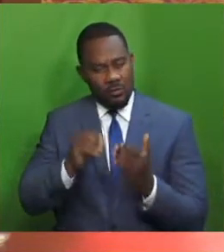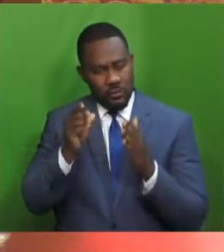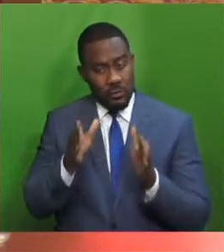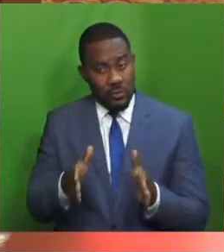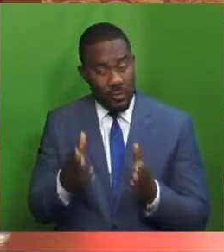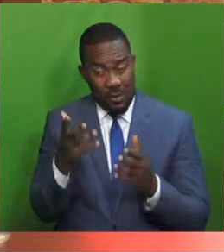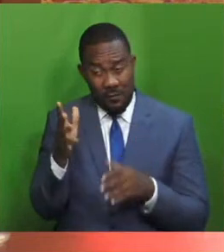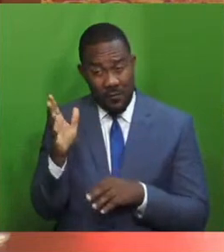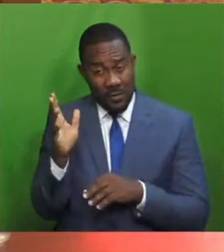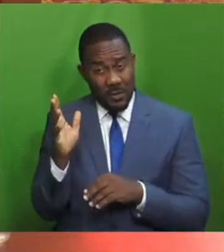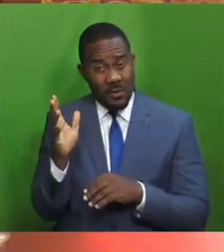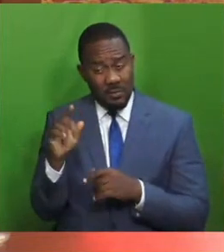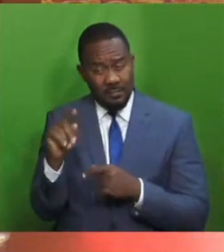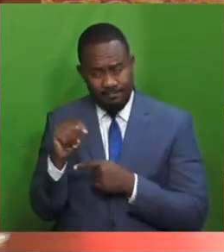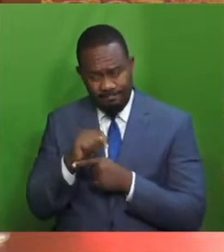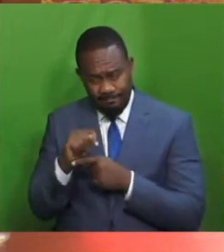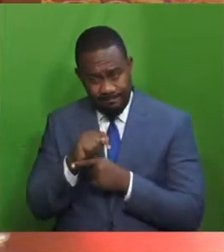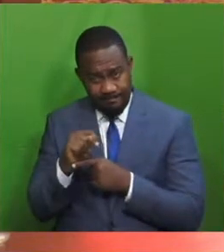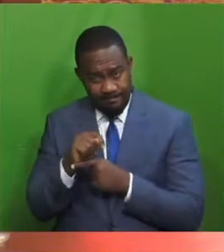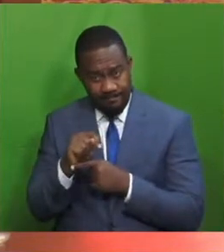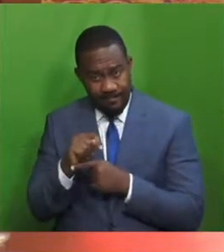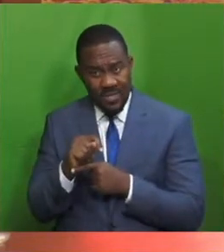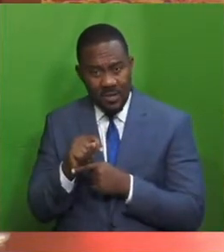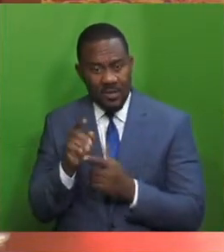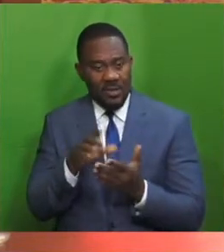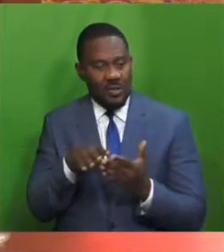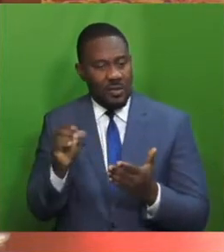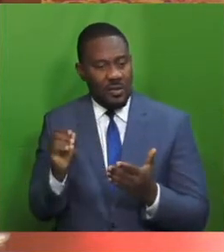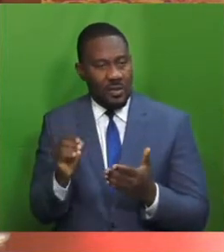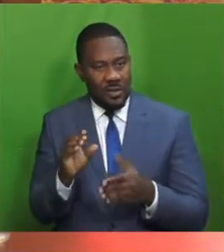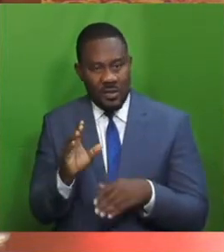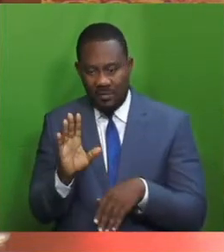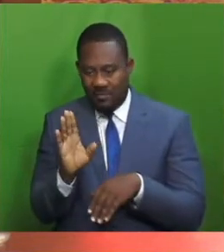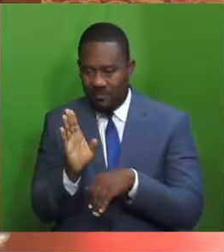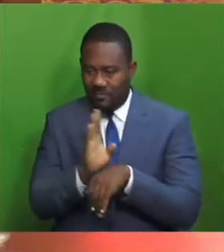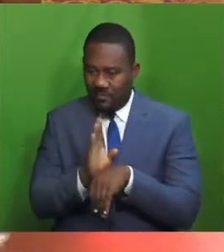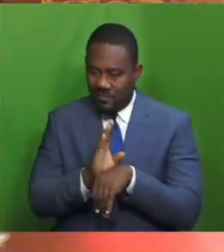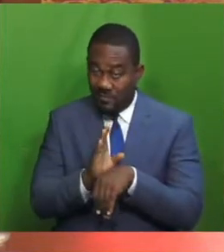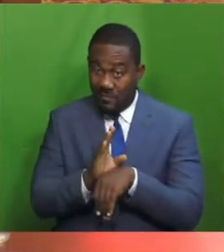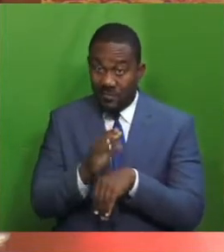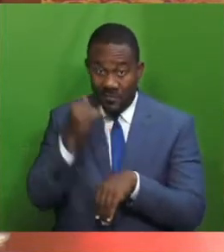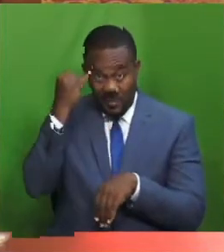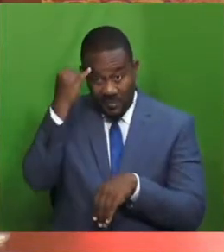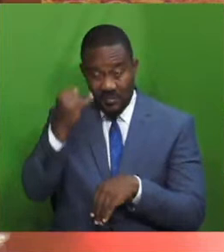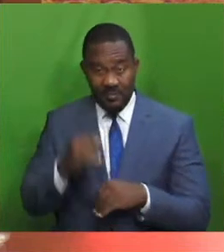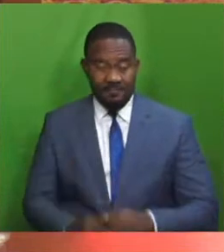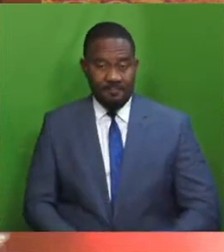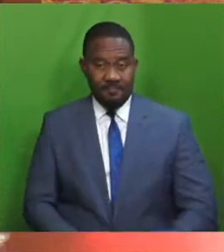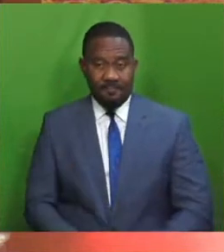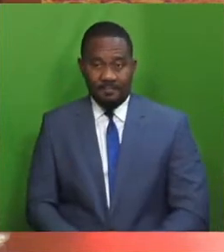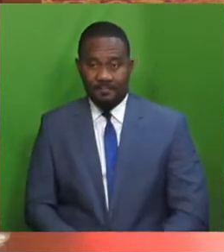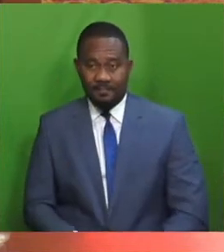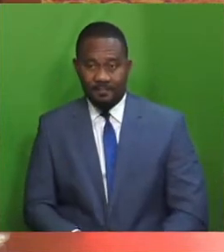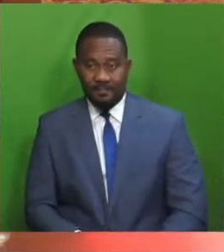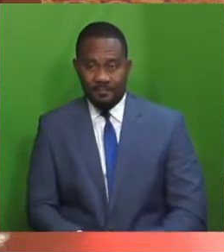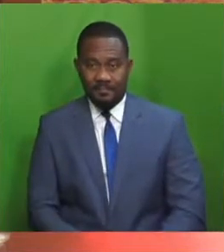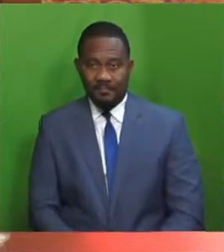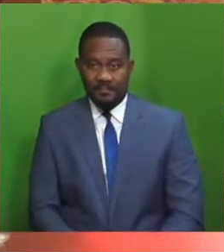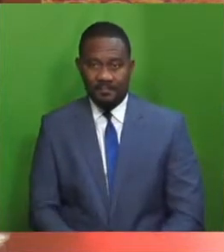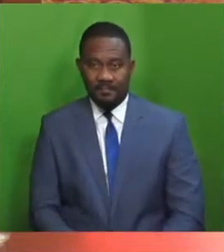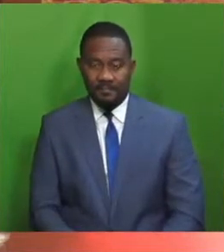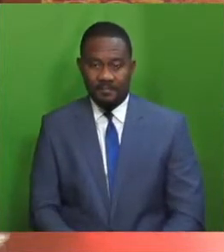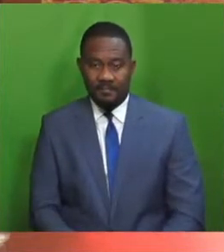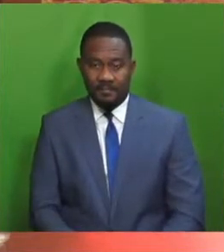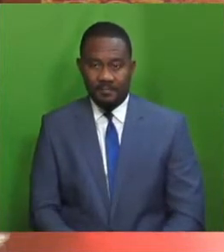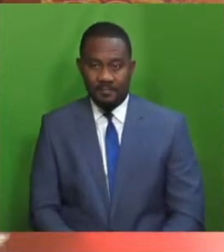2020, been trained under Student Entrepreneurship Initiative. Mr. Speaker, pursuant to the